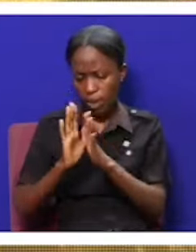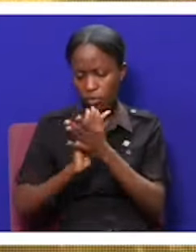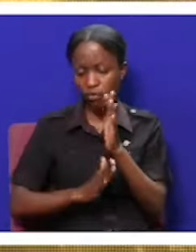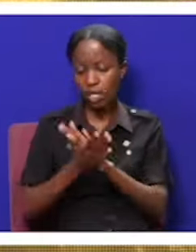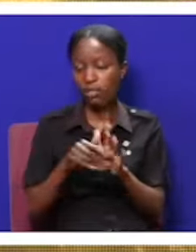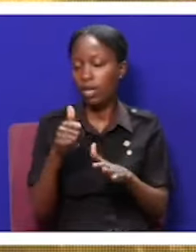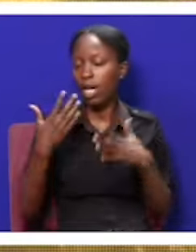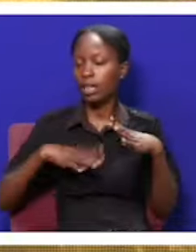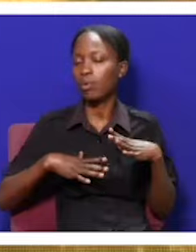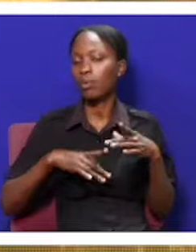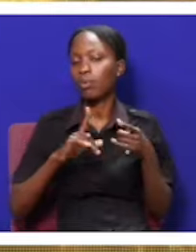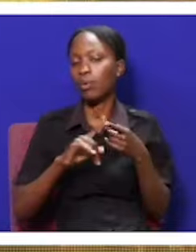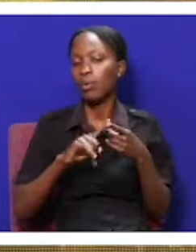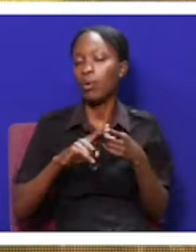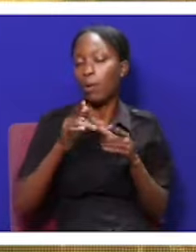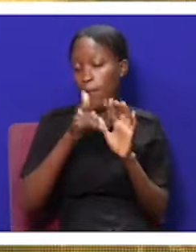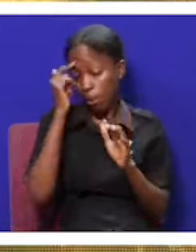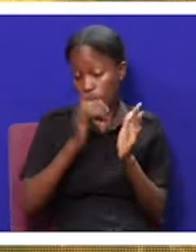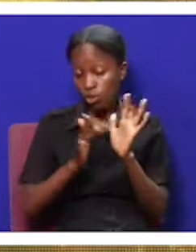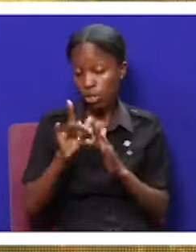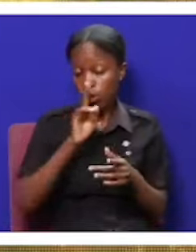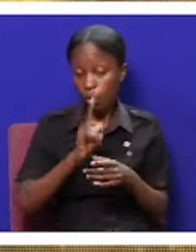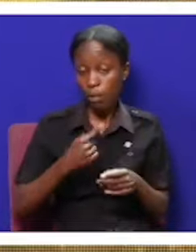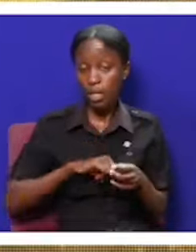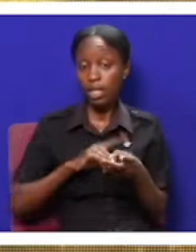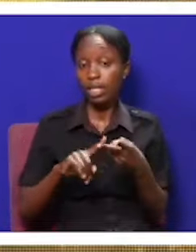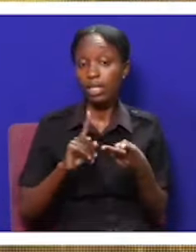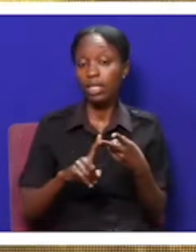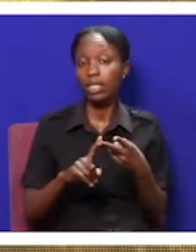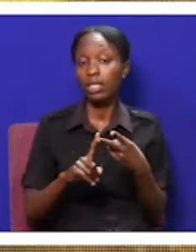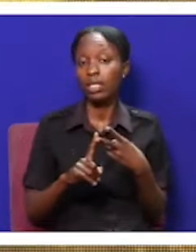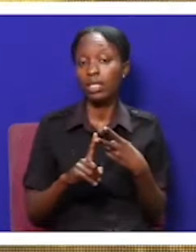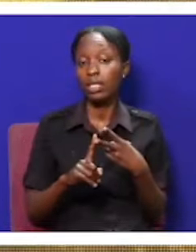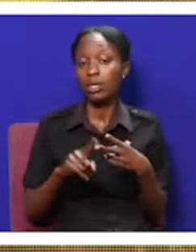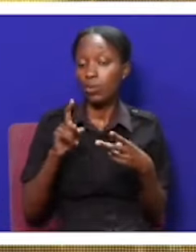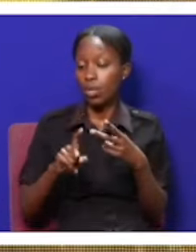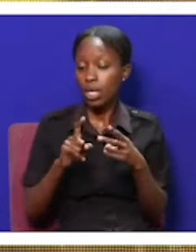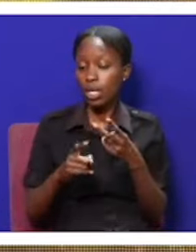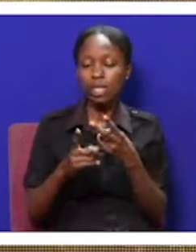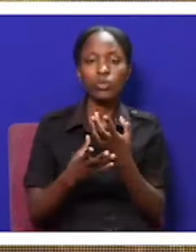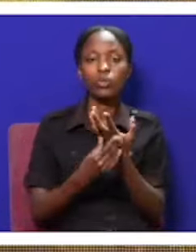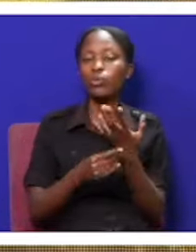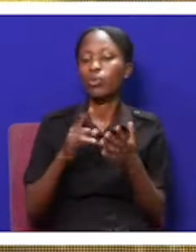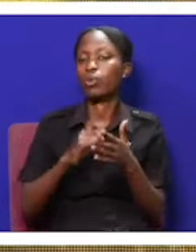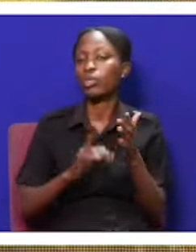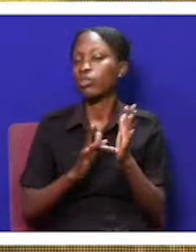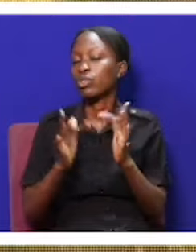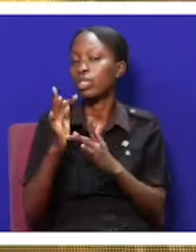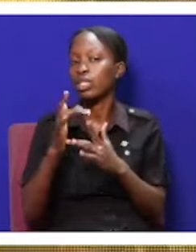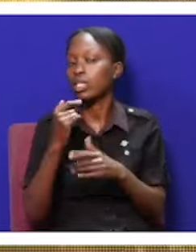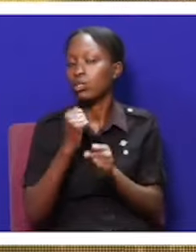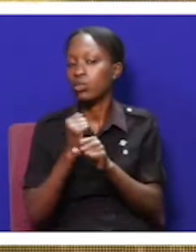One, he commanded us to. We need to follow his example. And the third one